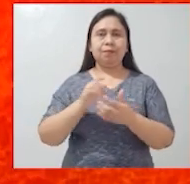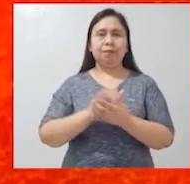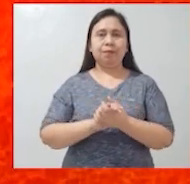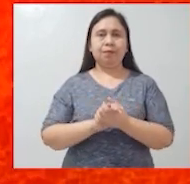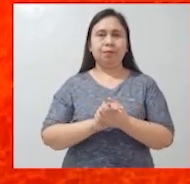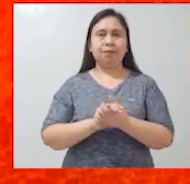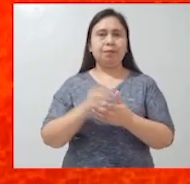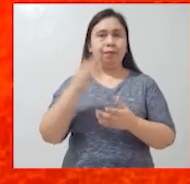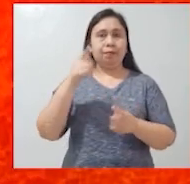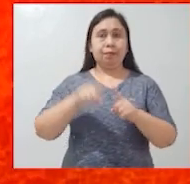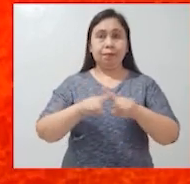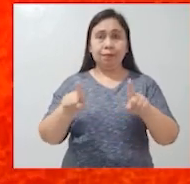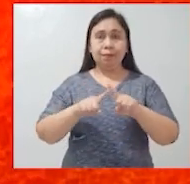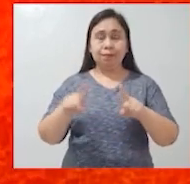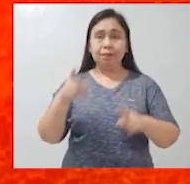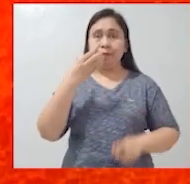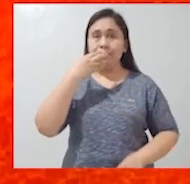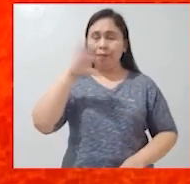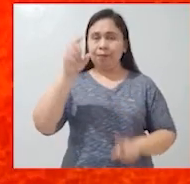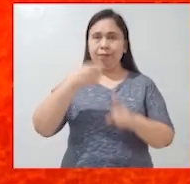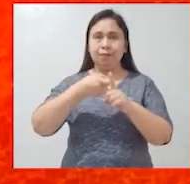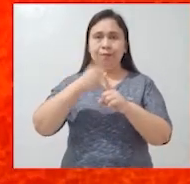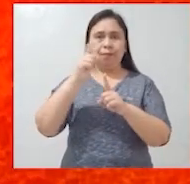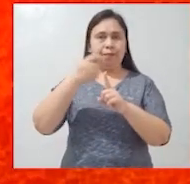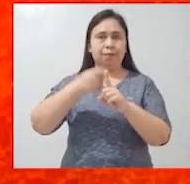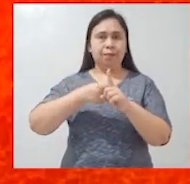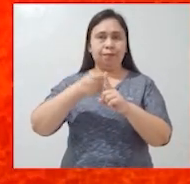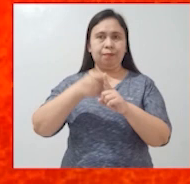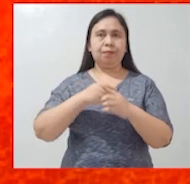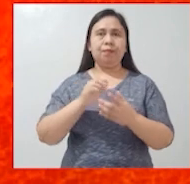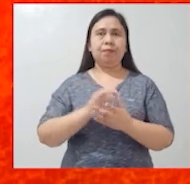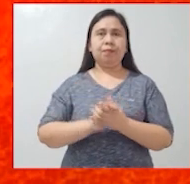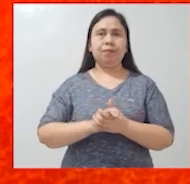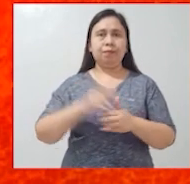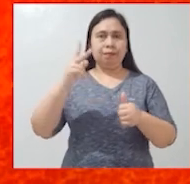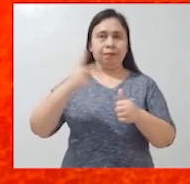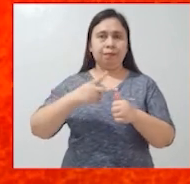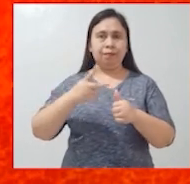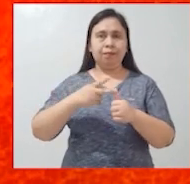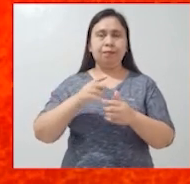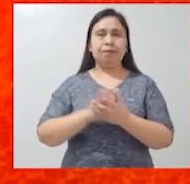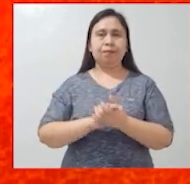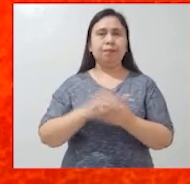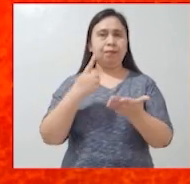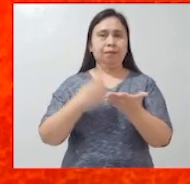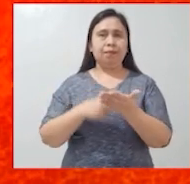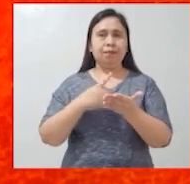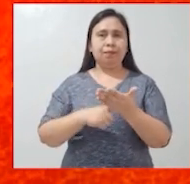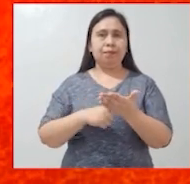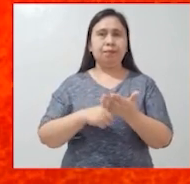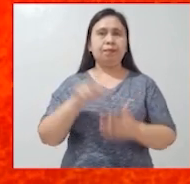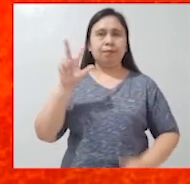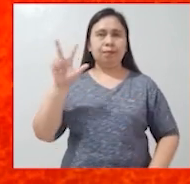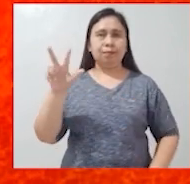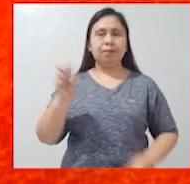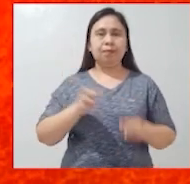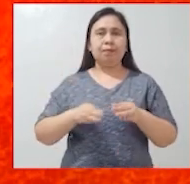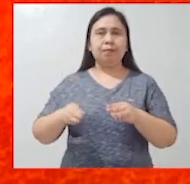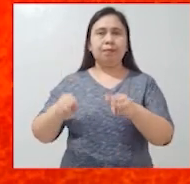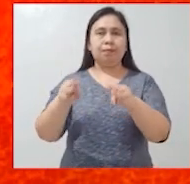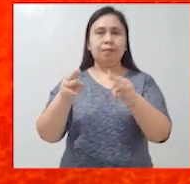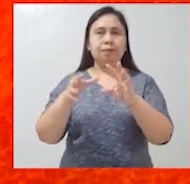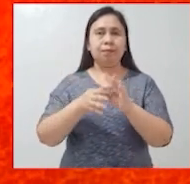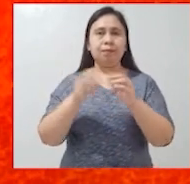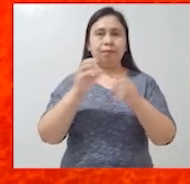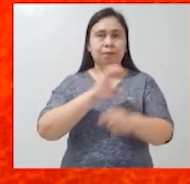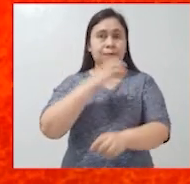First, we will differentiate heat from temperature. Second one, we will discuss the three modes of